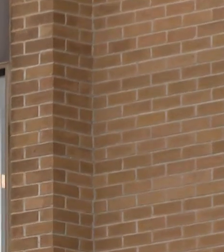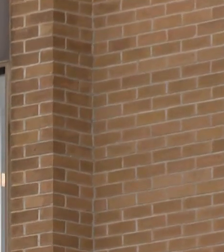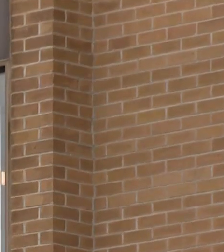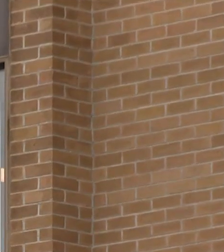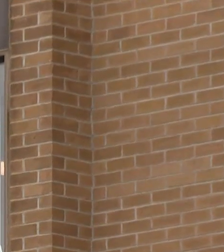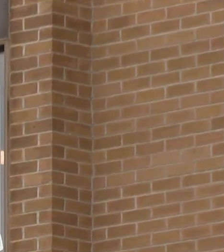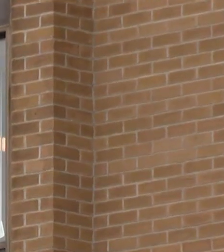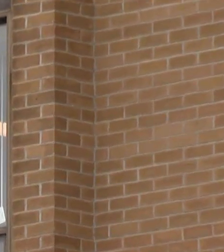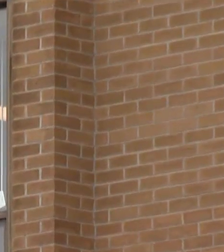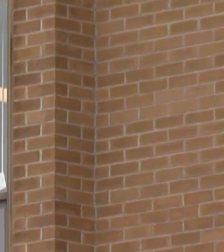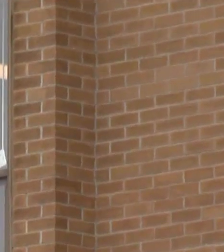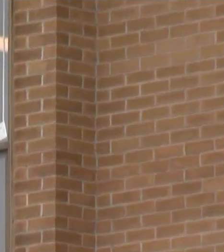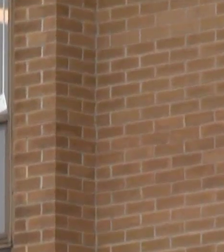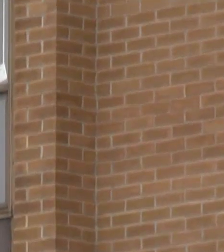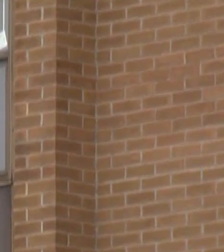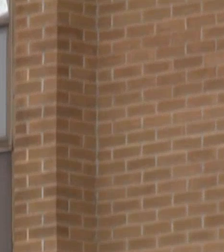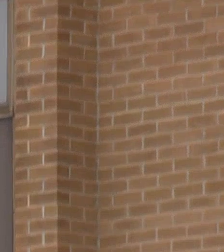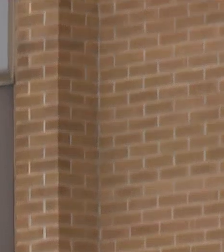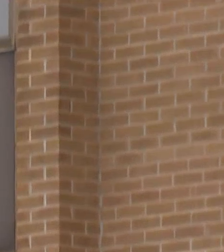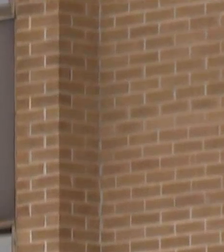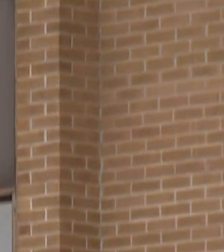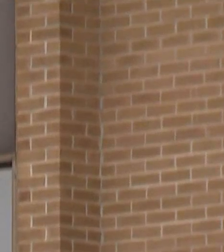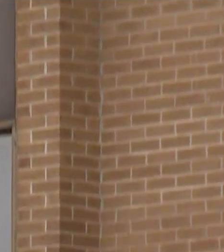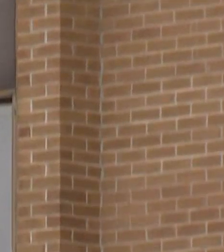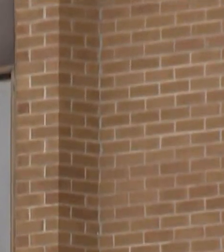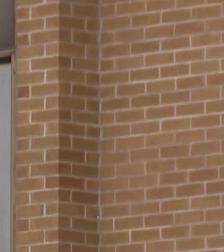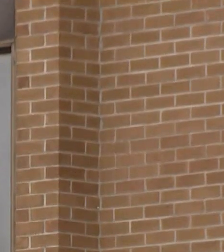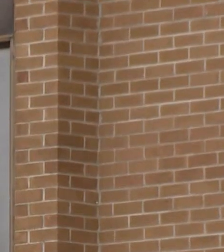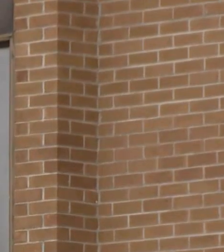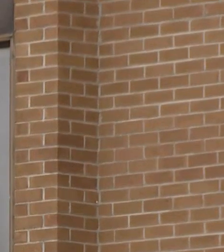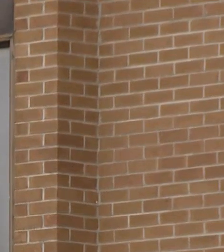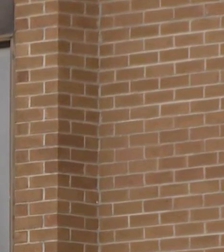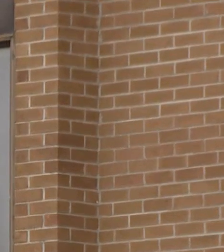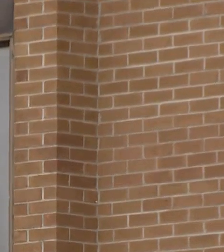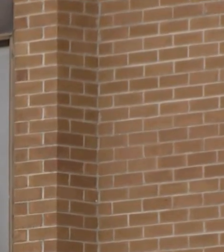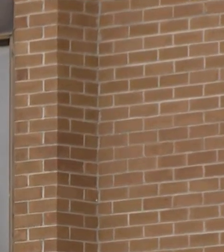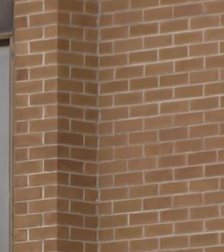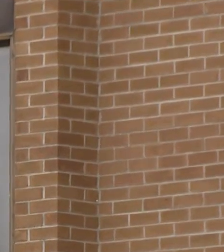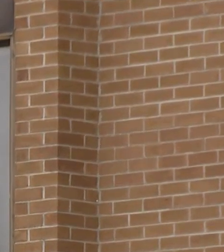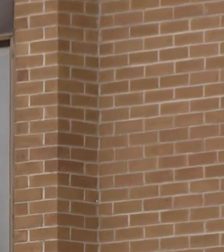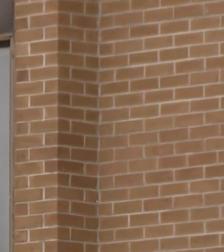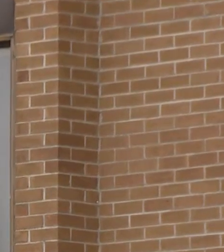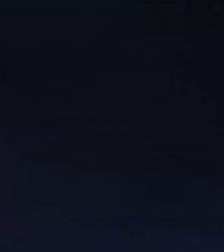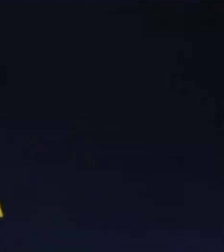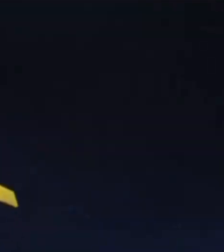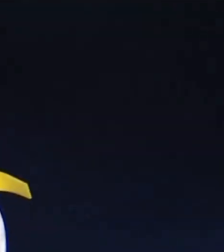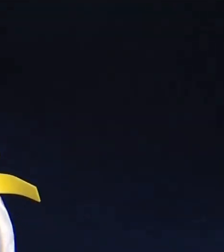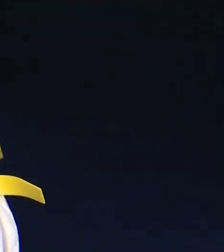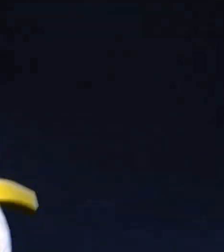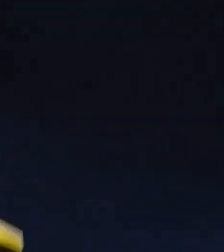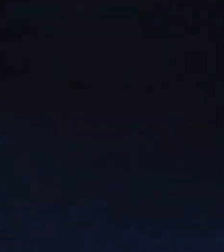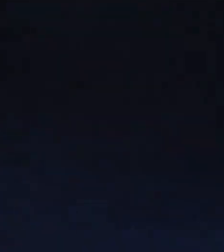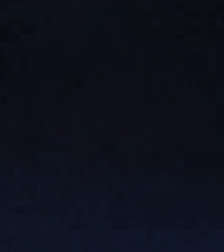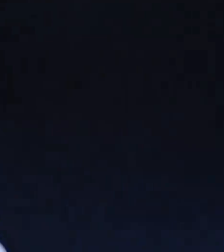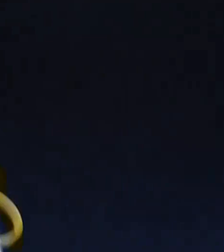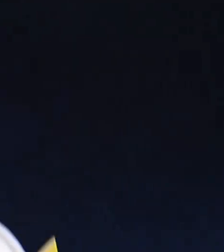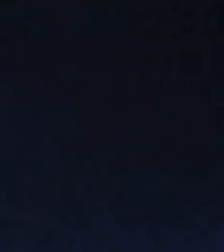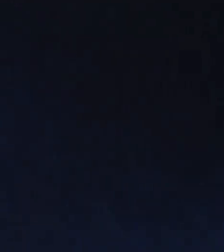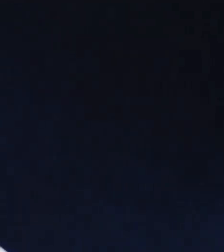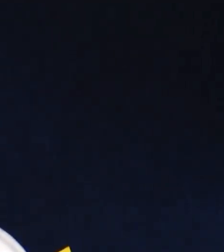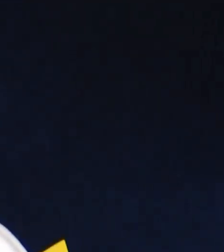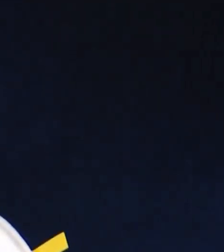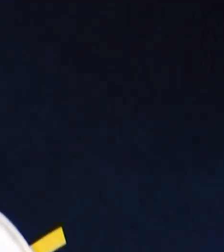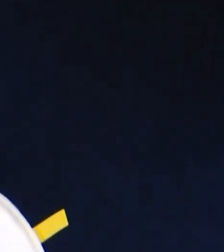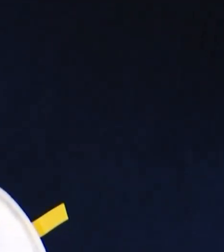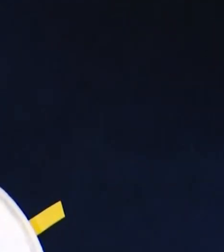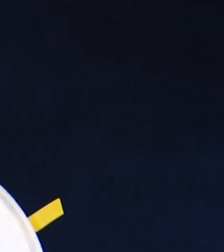way. I find it's not so much of taking over, but coming with something to assist, whether it's personal protective equipment,